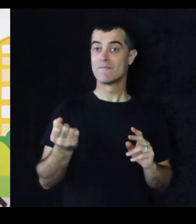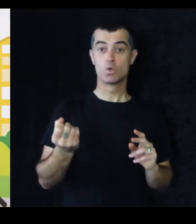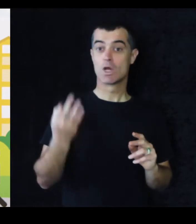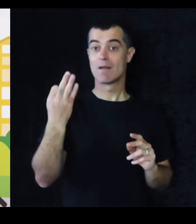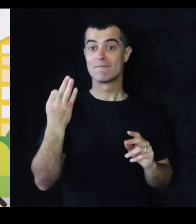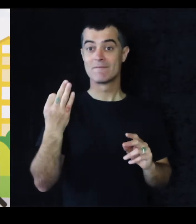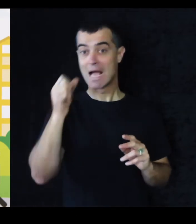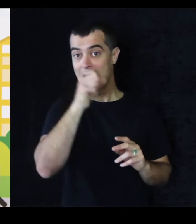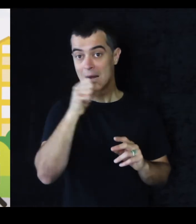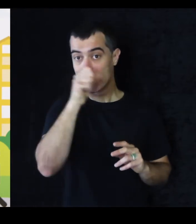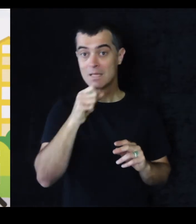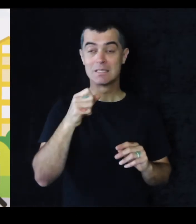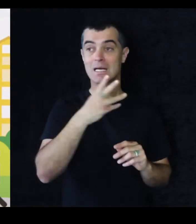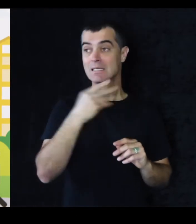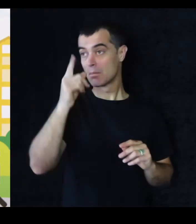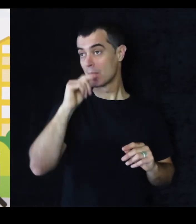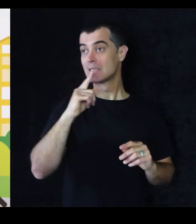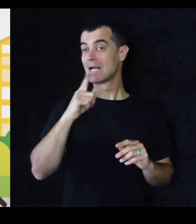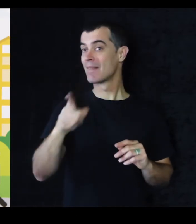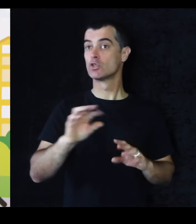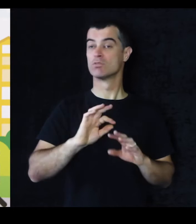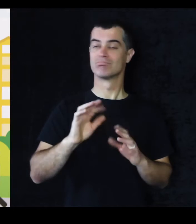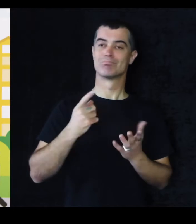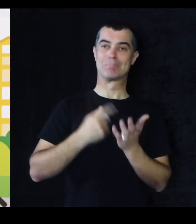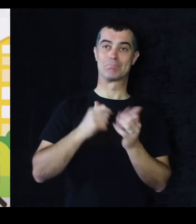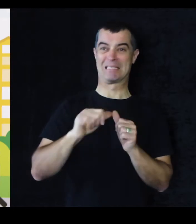animals. Some people are now telling me they say they don't,